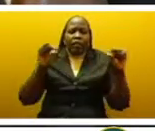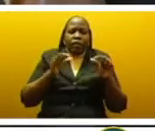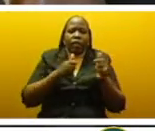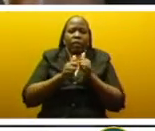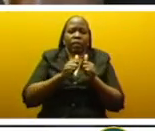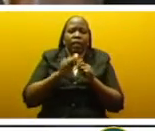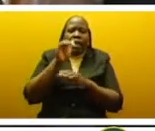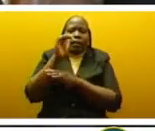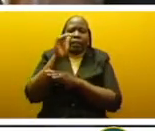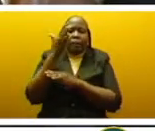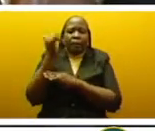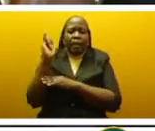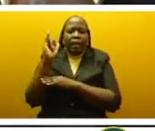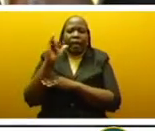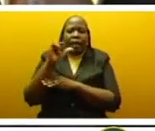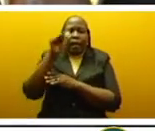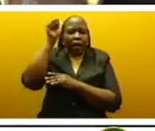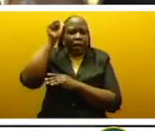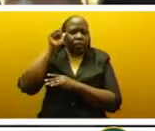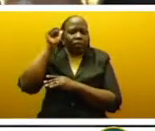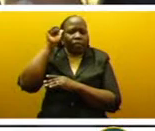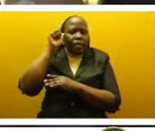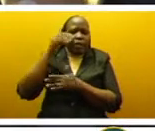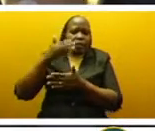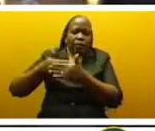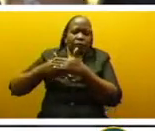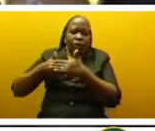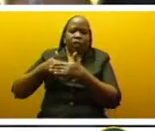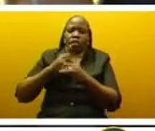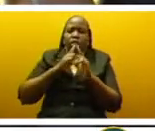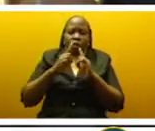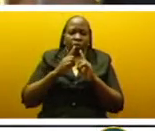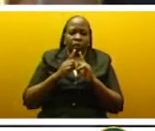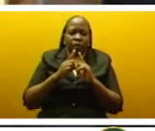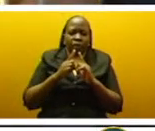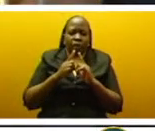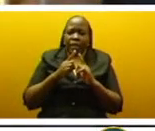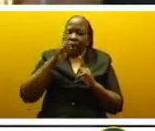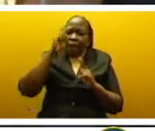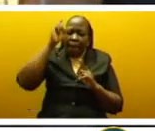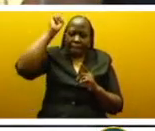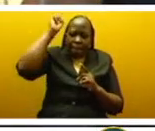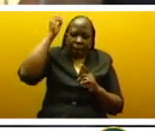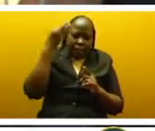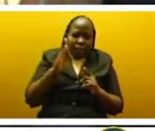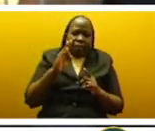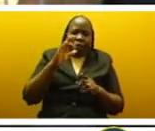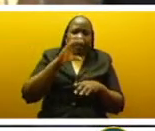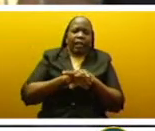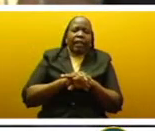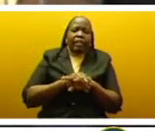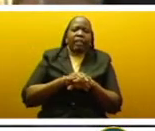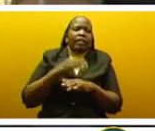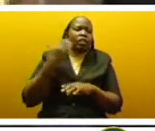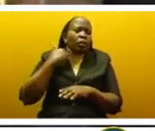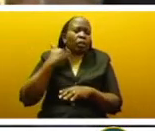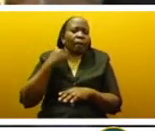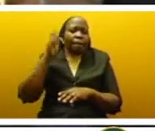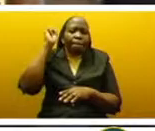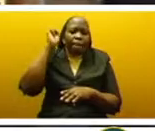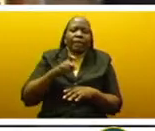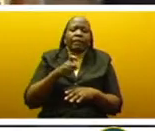senior, Firoz Nyorji. Impunity must be punished. Impunity must be